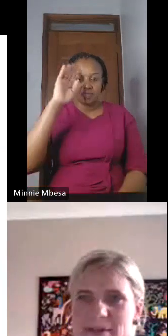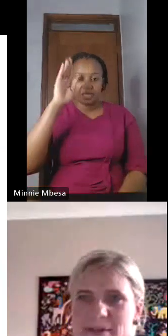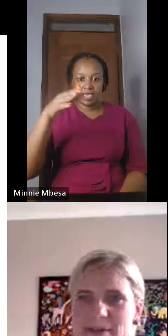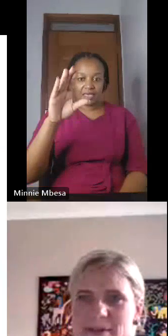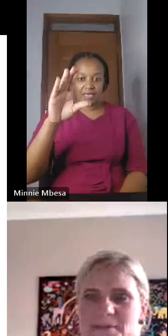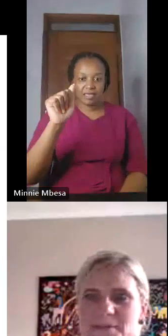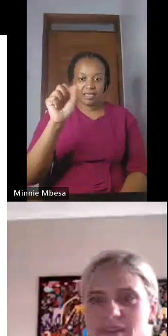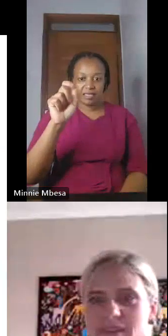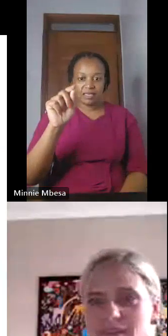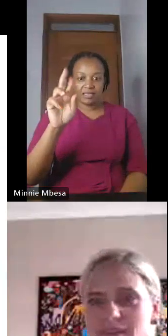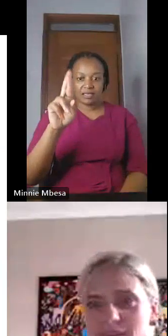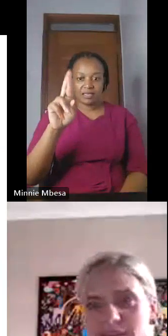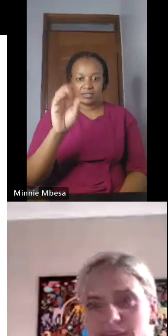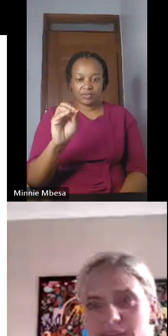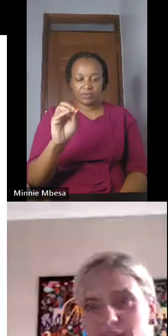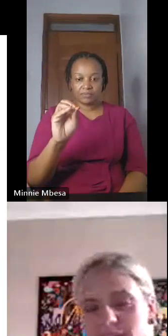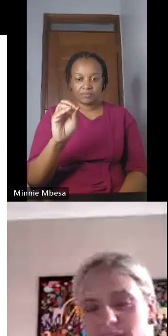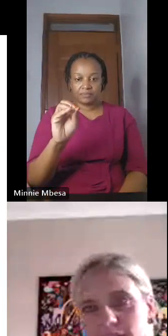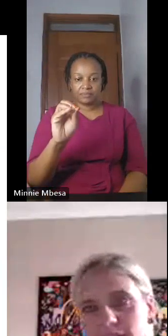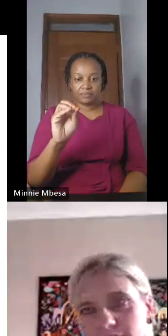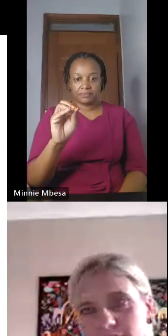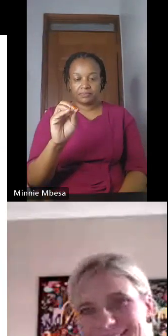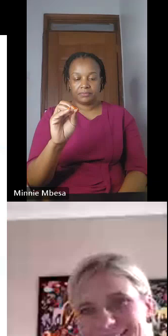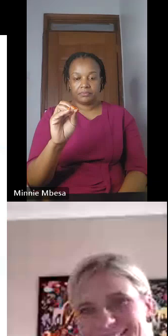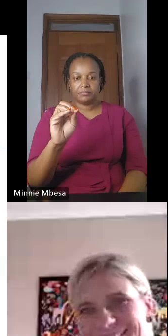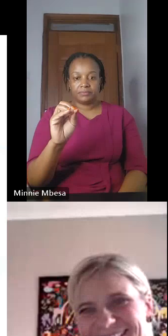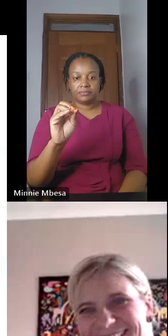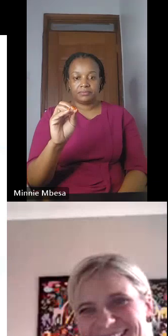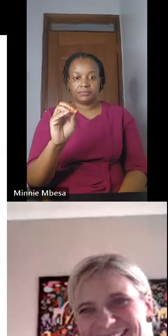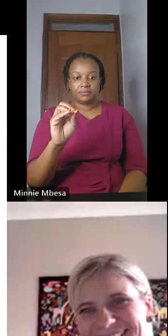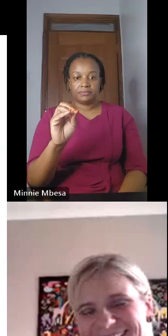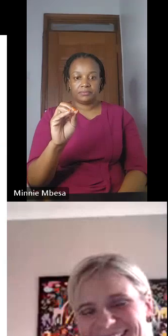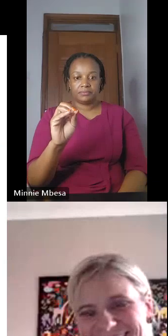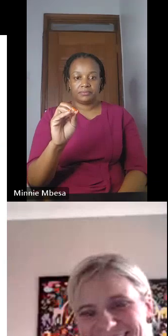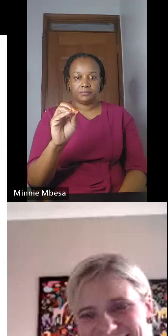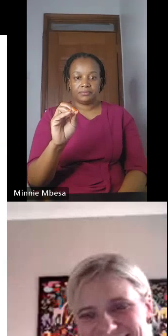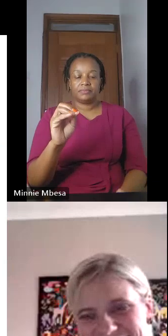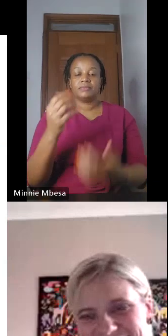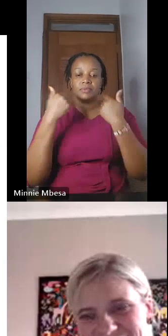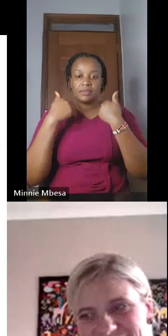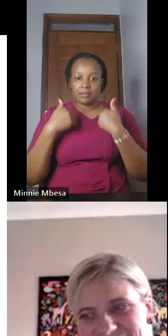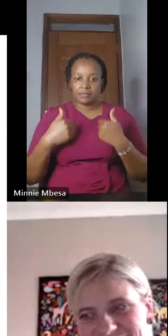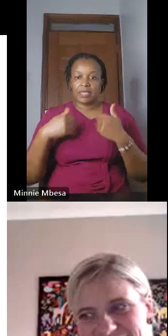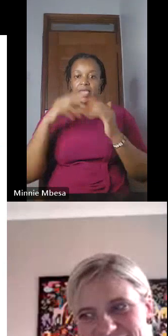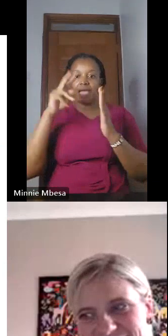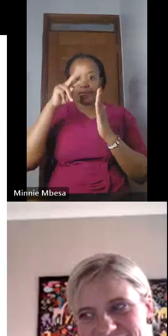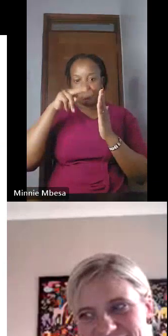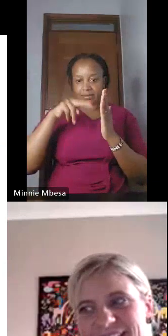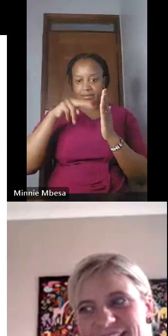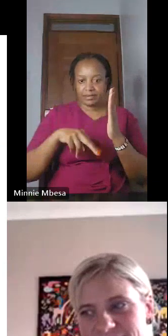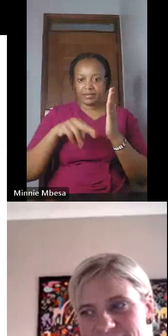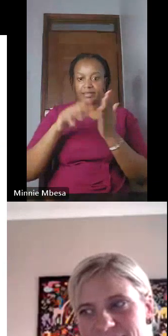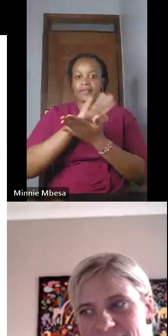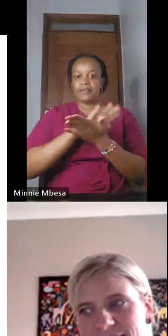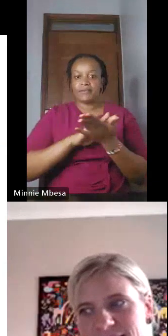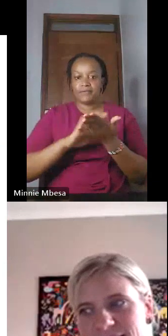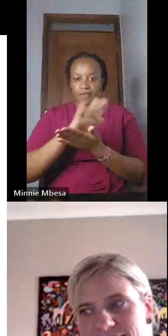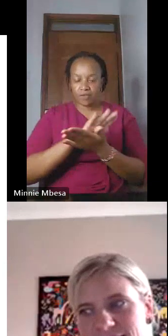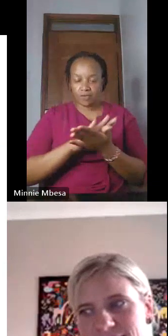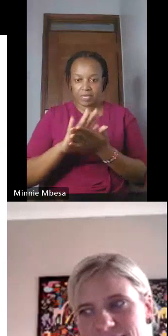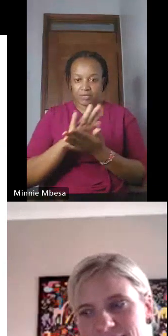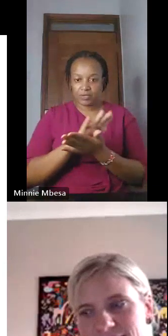ahead. Okay, I read environmental as my first degree, Yes. And then